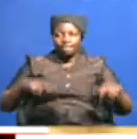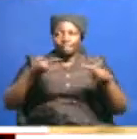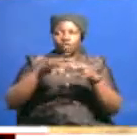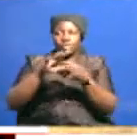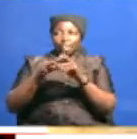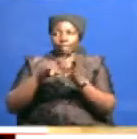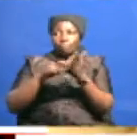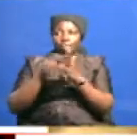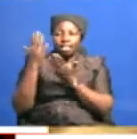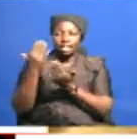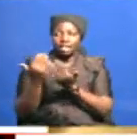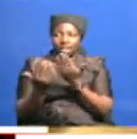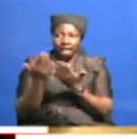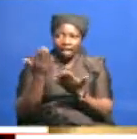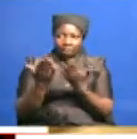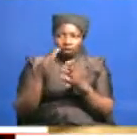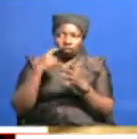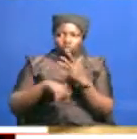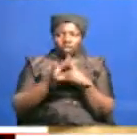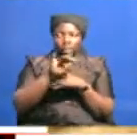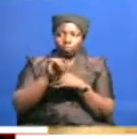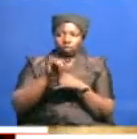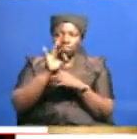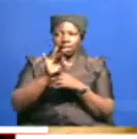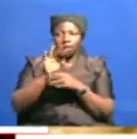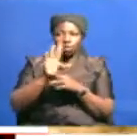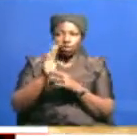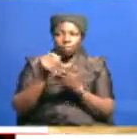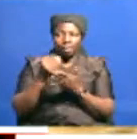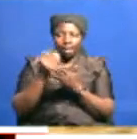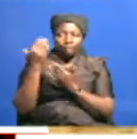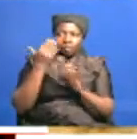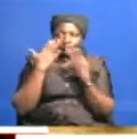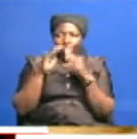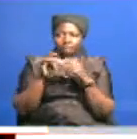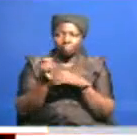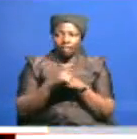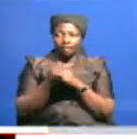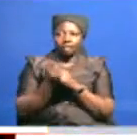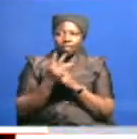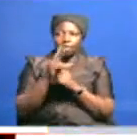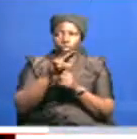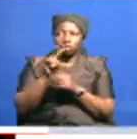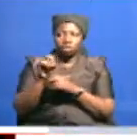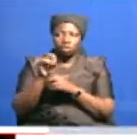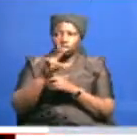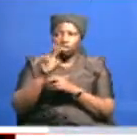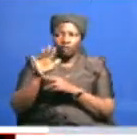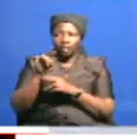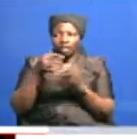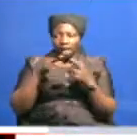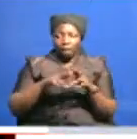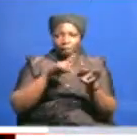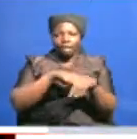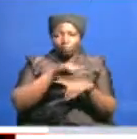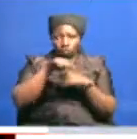to cost 3.03 billion shillings and is expected to be completed by December 2025. This comes at a time when the